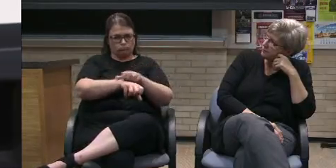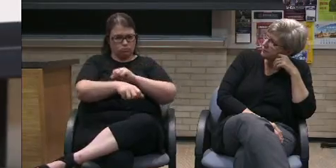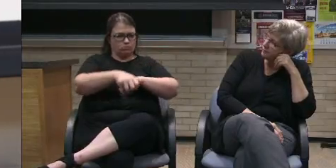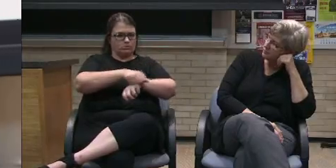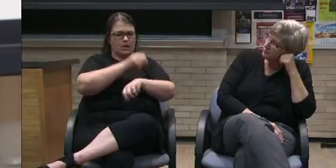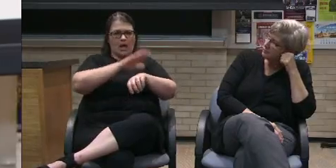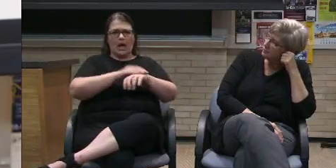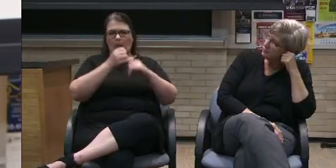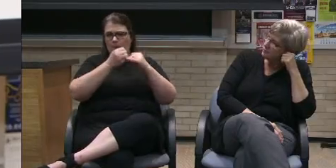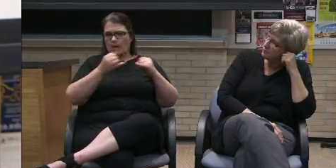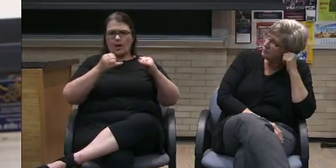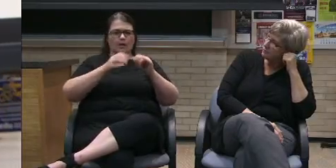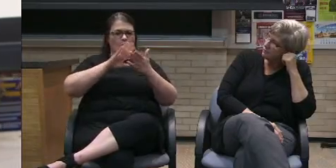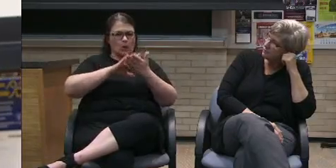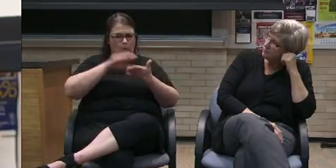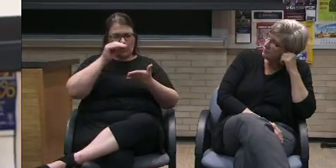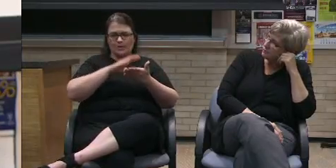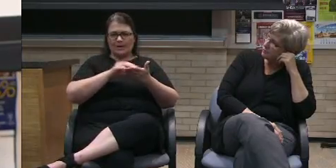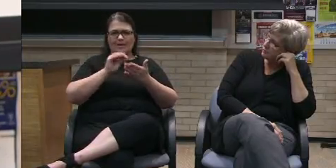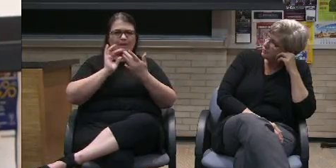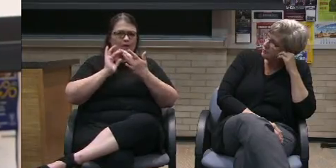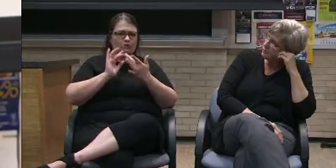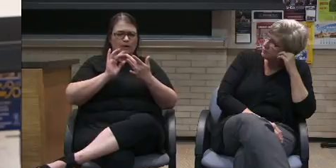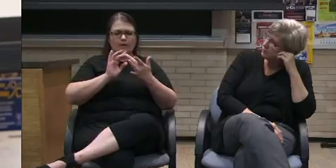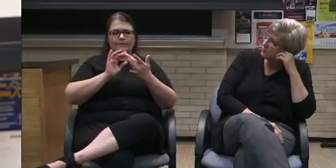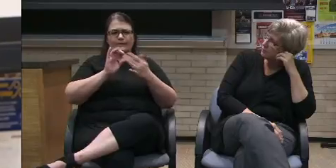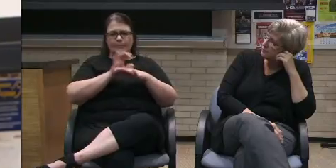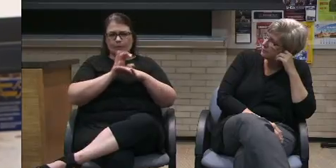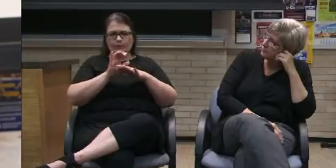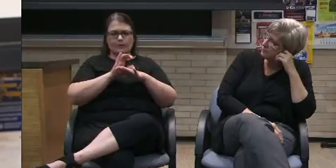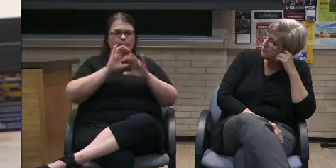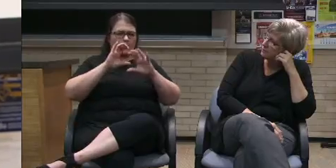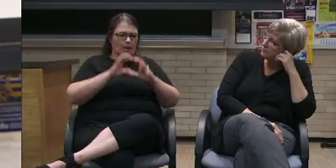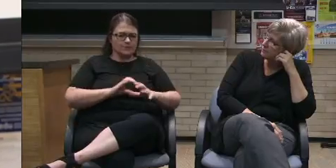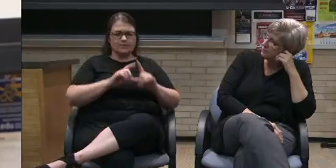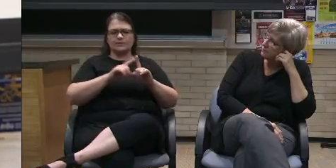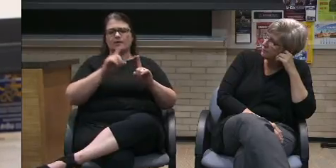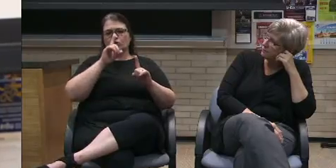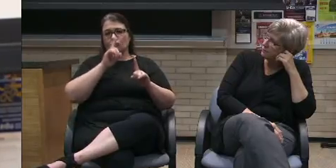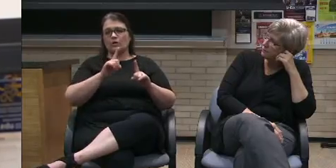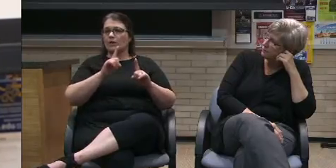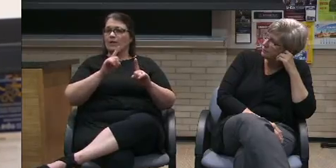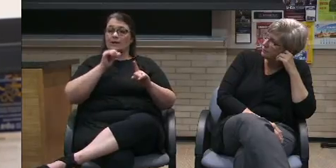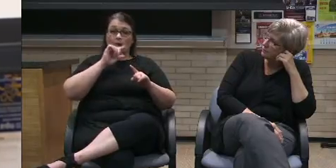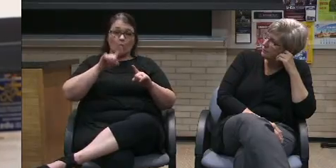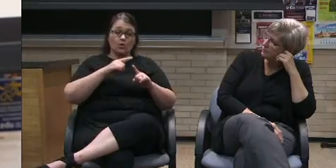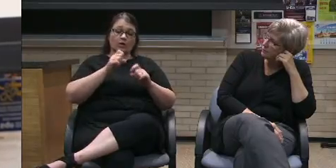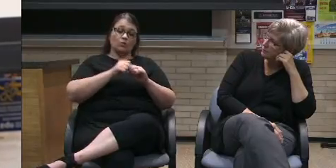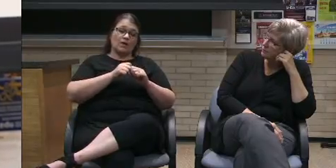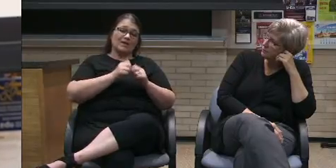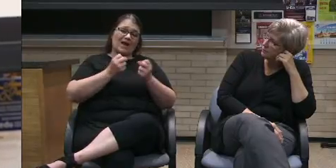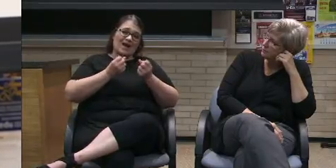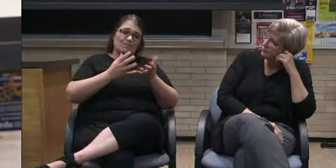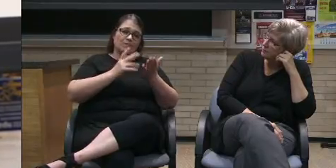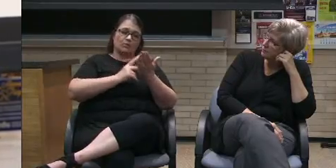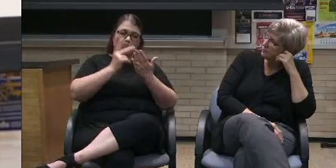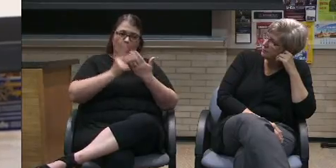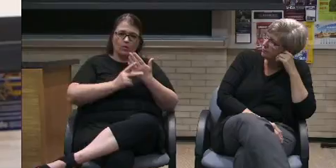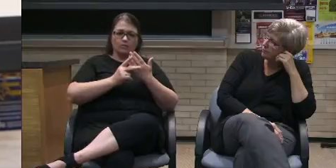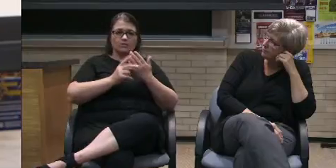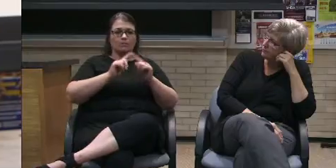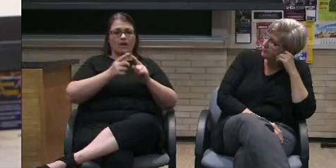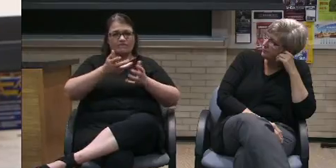led that enterprise. And not only in quantity, in terms of new programs, facilitating the work with faculty,